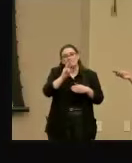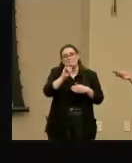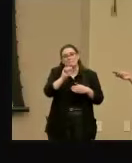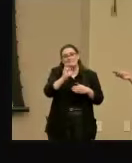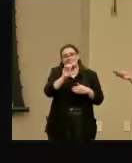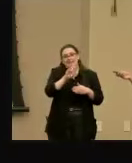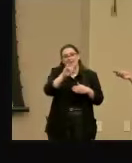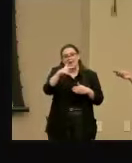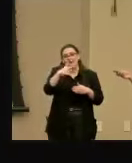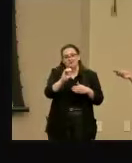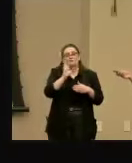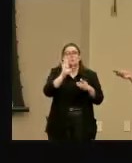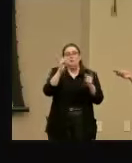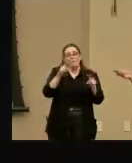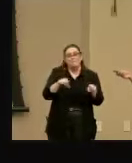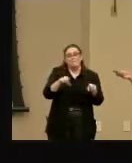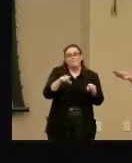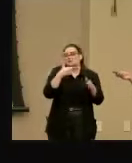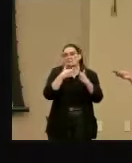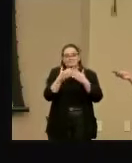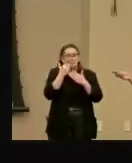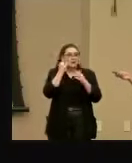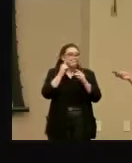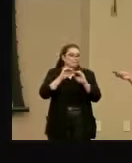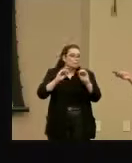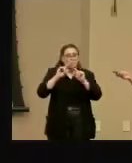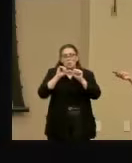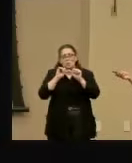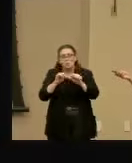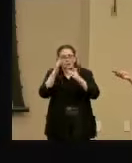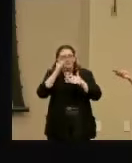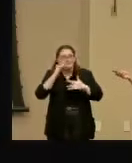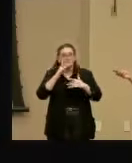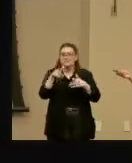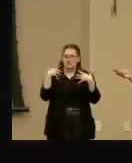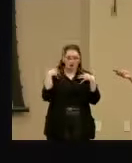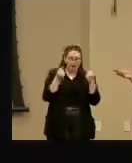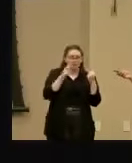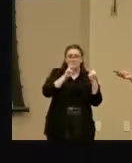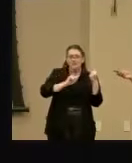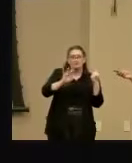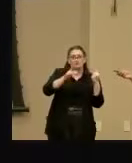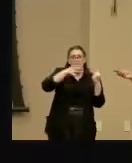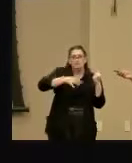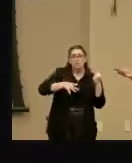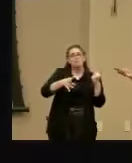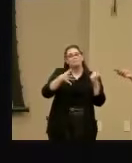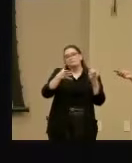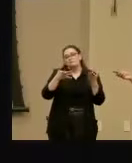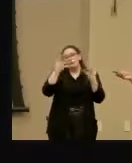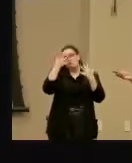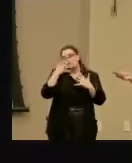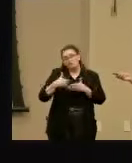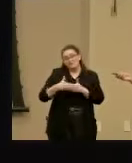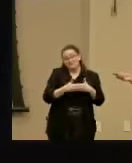when zero chronic disease, doctor has told them everything right, they're a perfectly healthy 25-year-old, whatever. It's very common to experience a